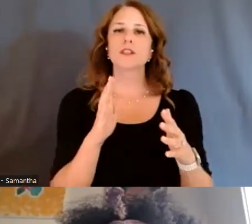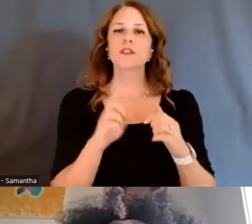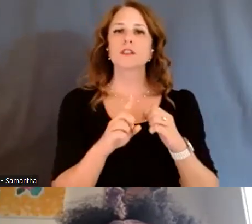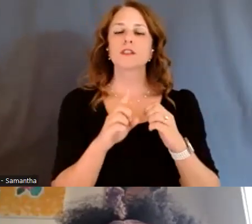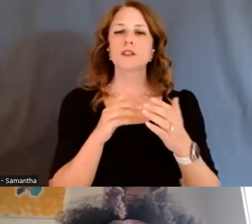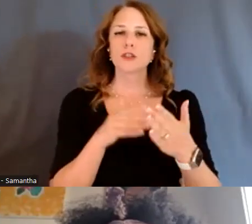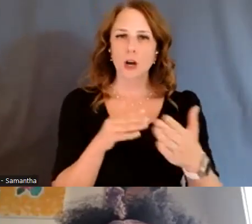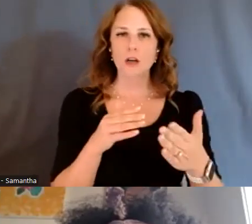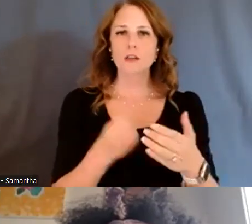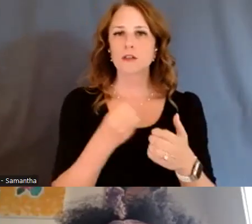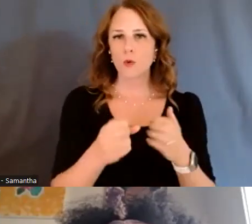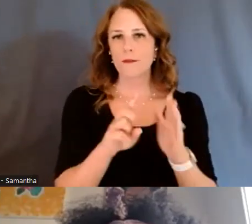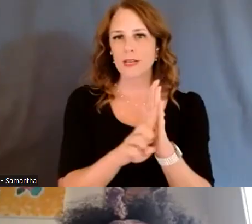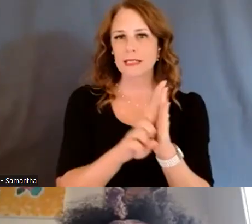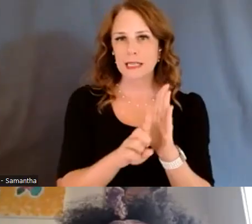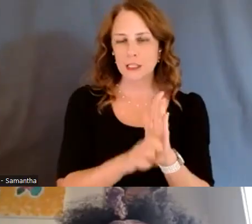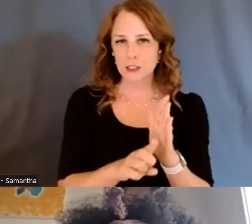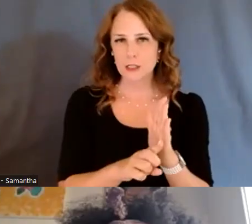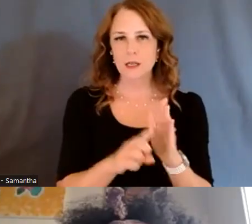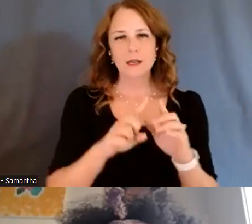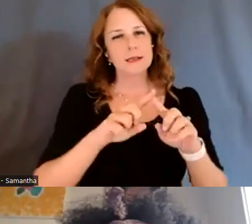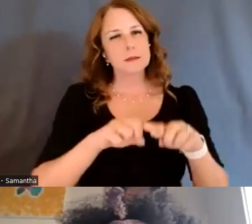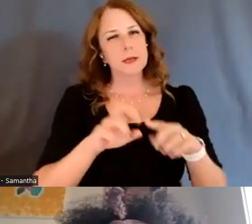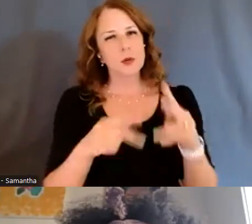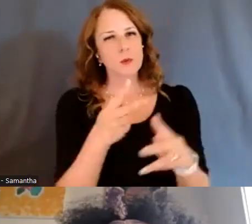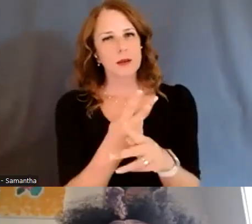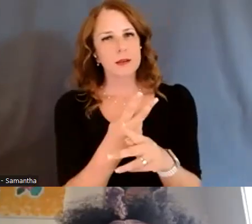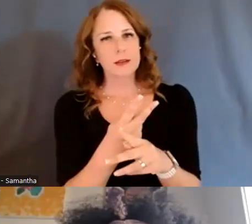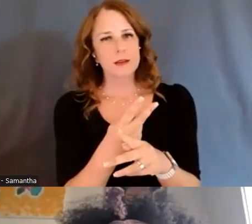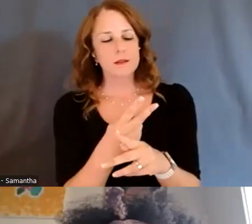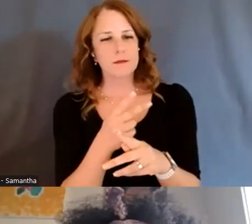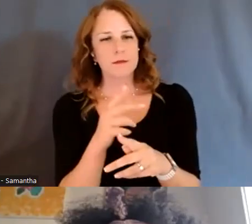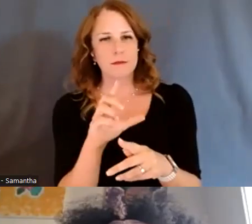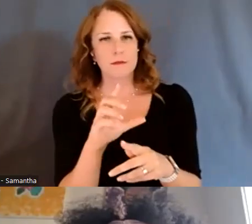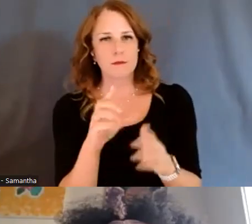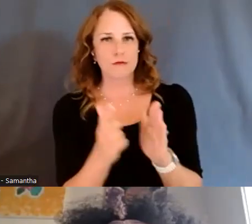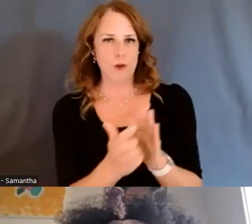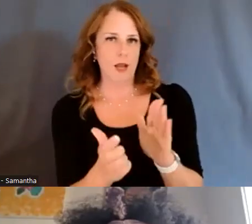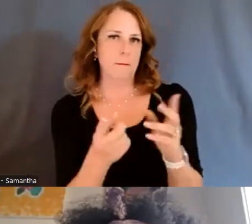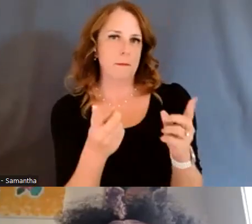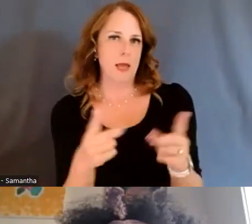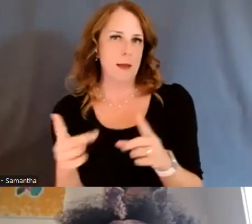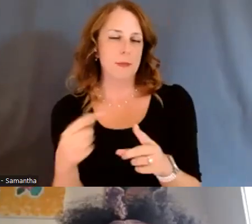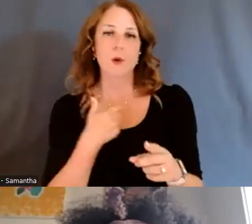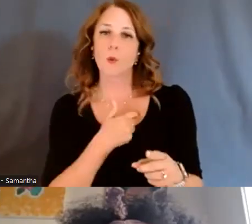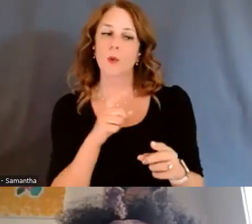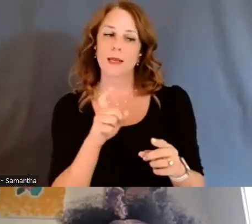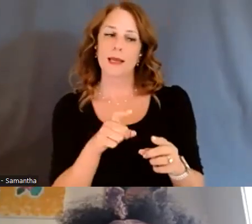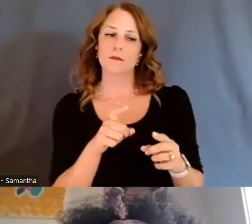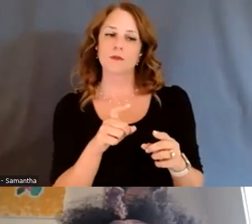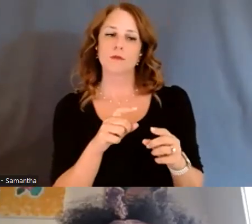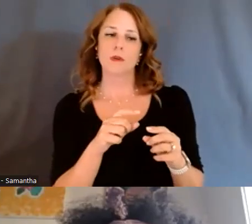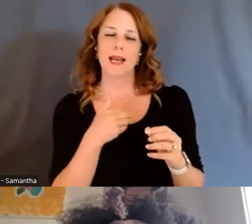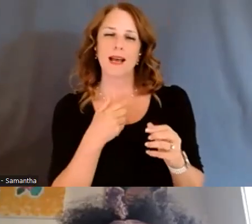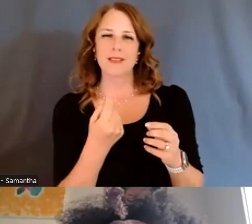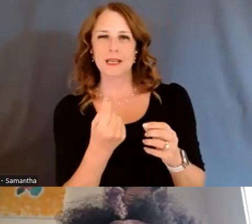investigated, depending on the nature of the alleged crime. We too have to maintain some distance